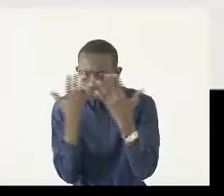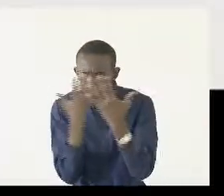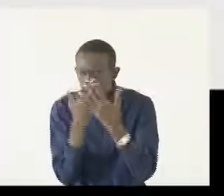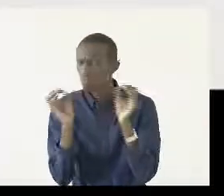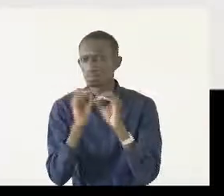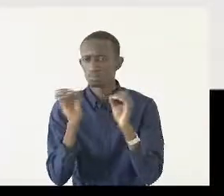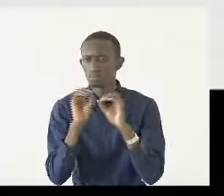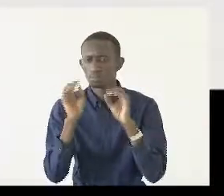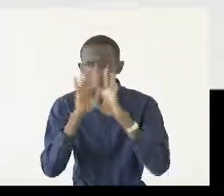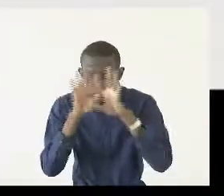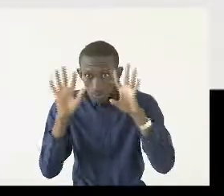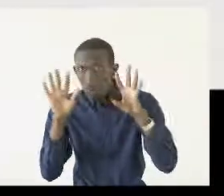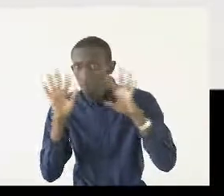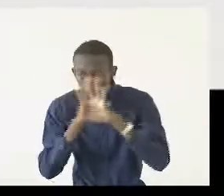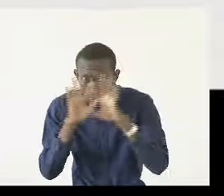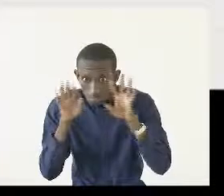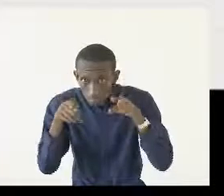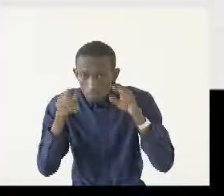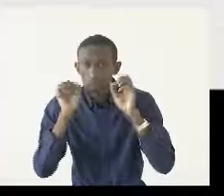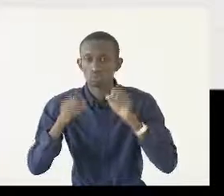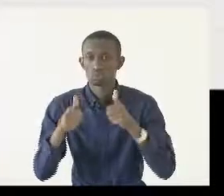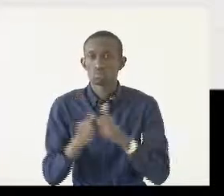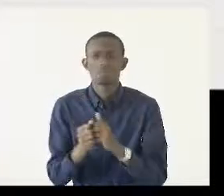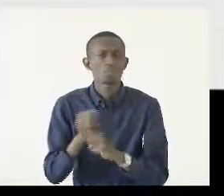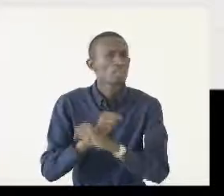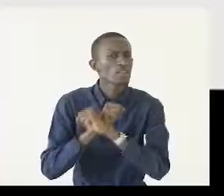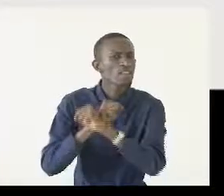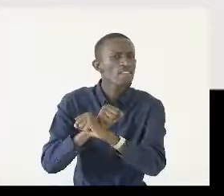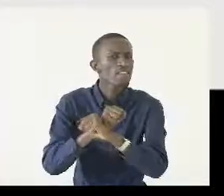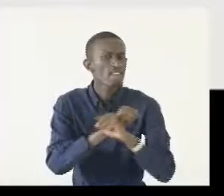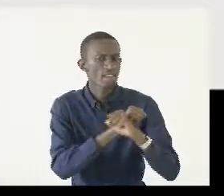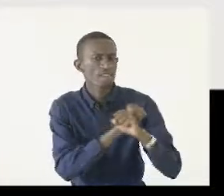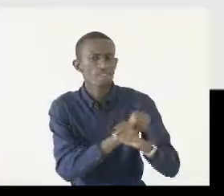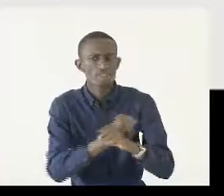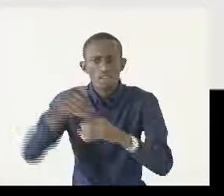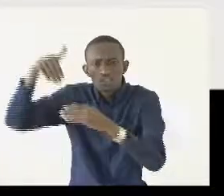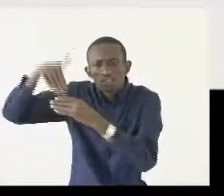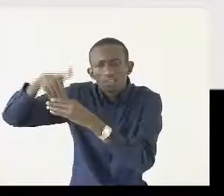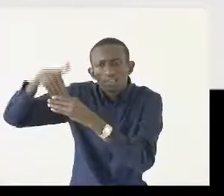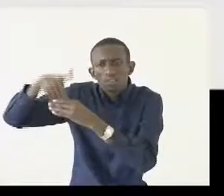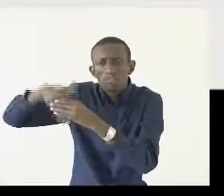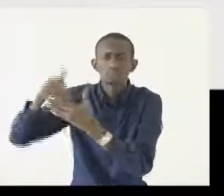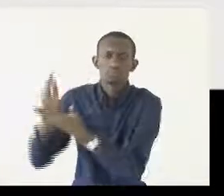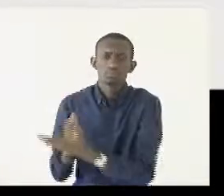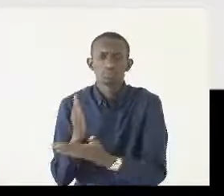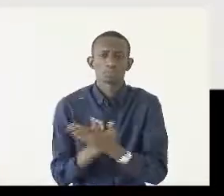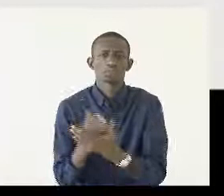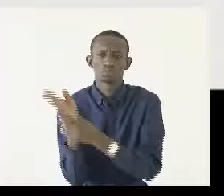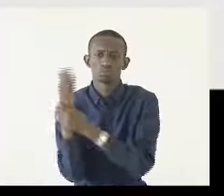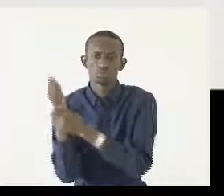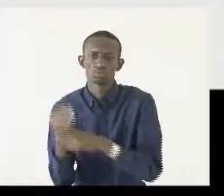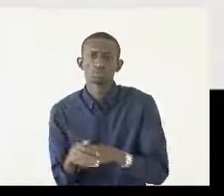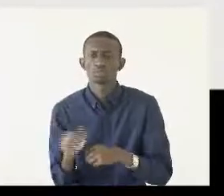to protect the internal parts of the leaf. Then we have what we call upper